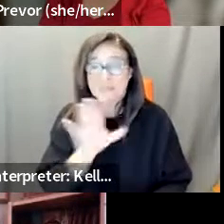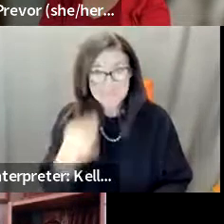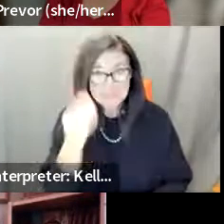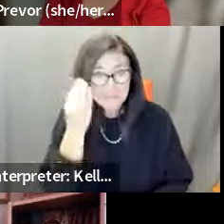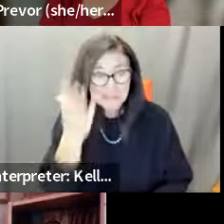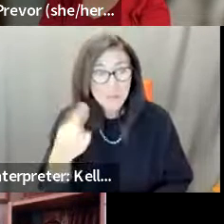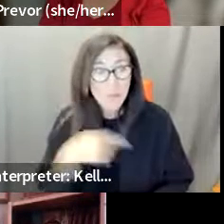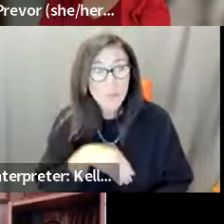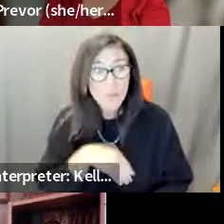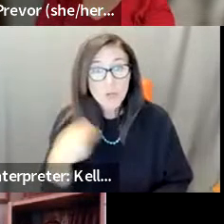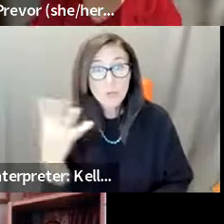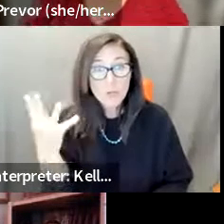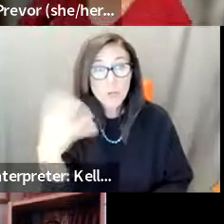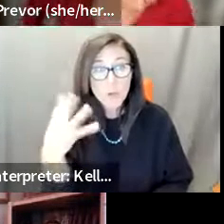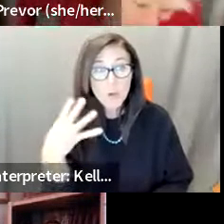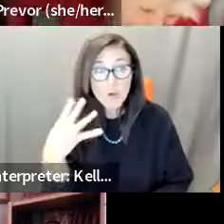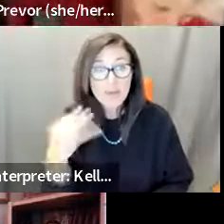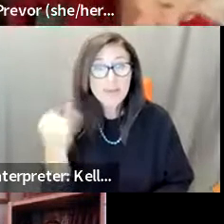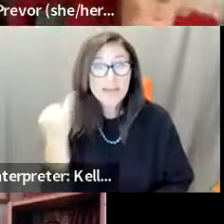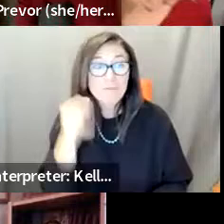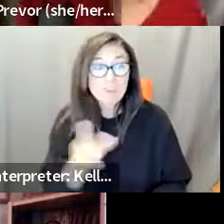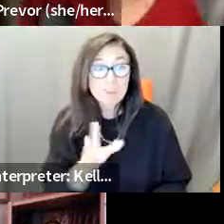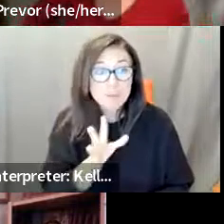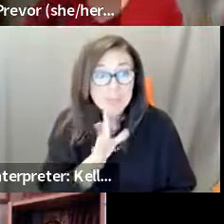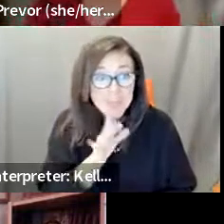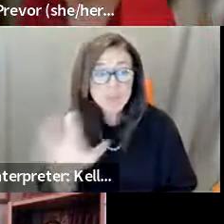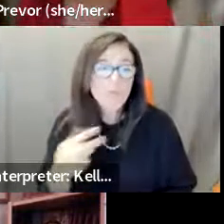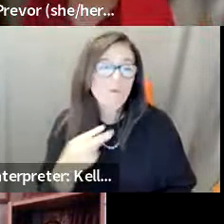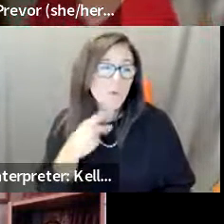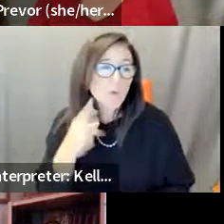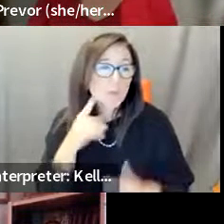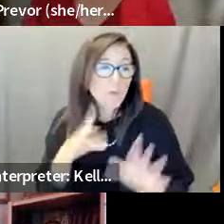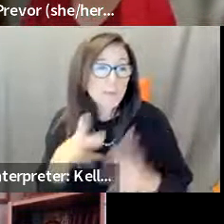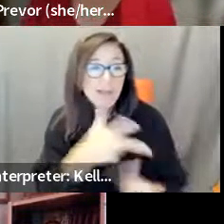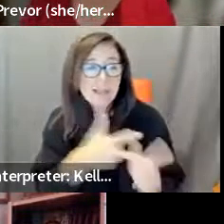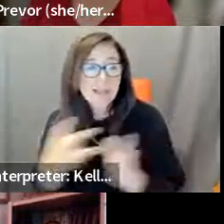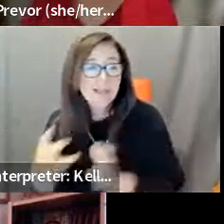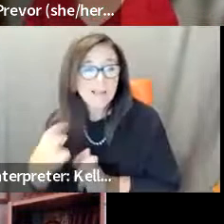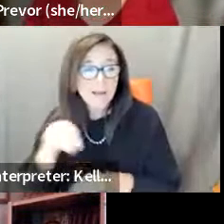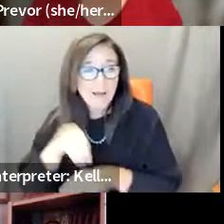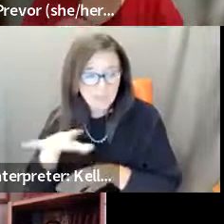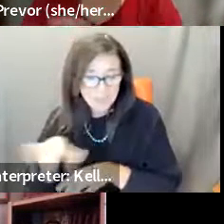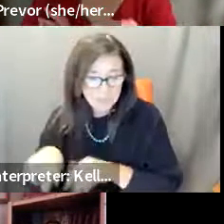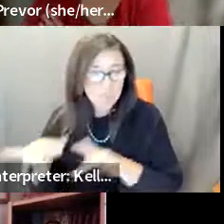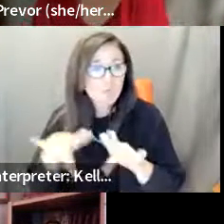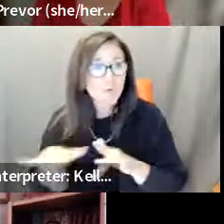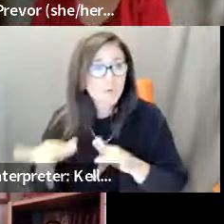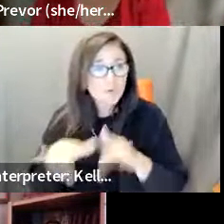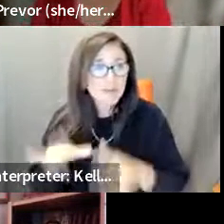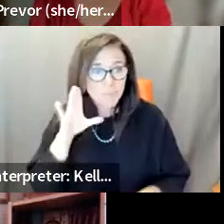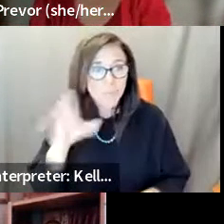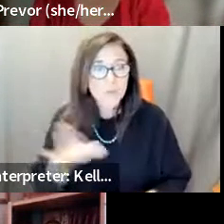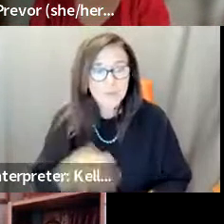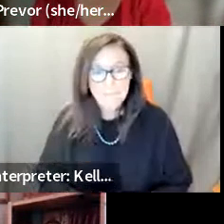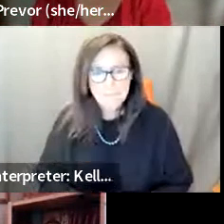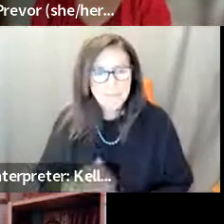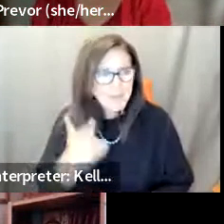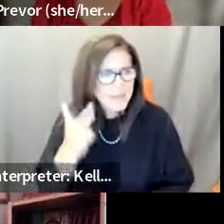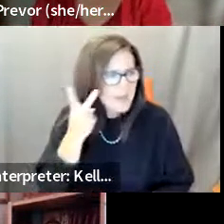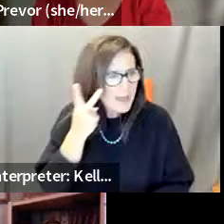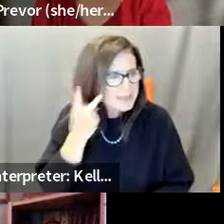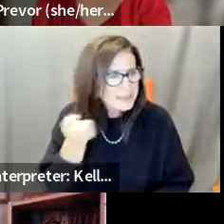choose to speak out loud, you will be on the recording. And I do see a couple of questions in the chat